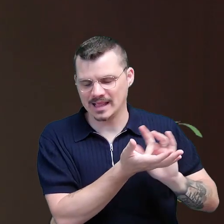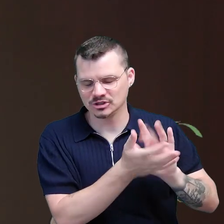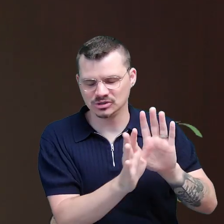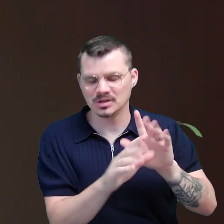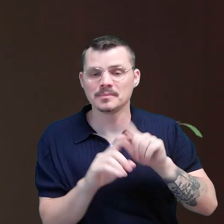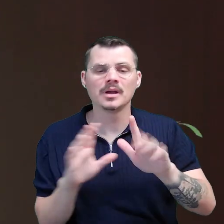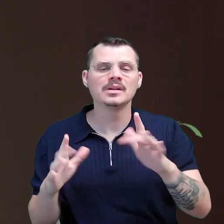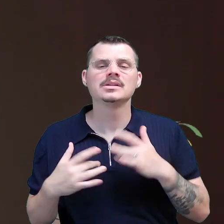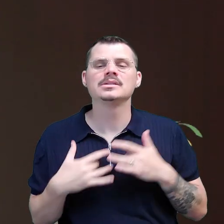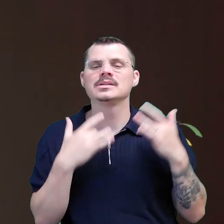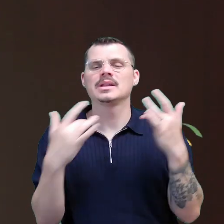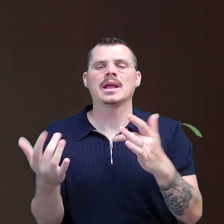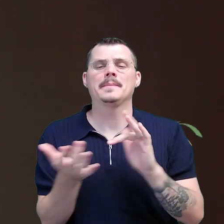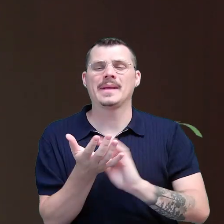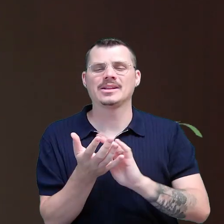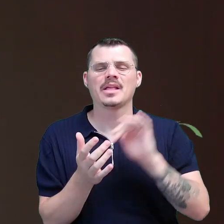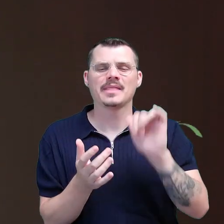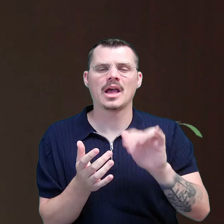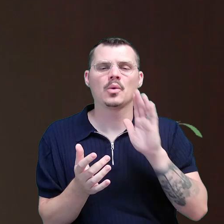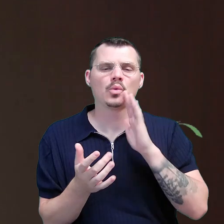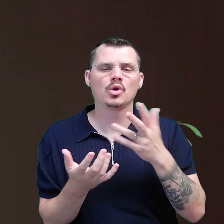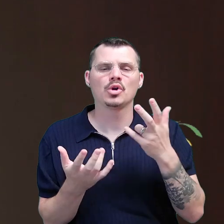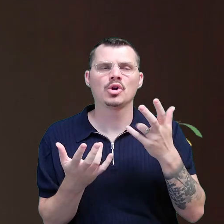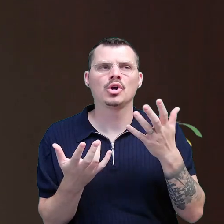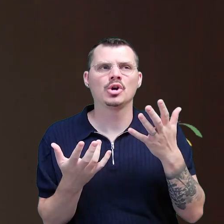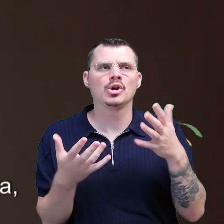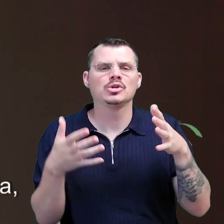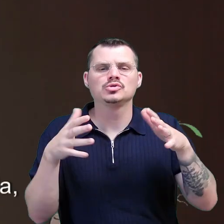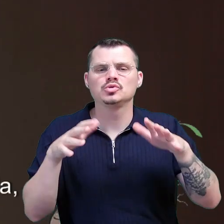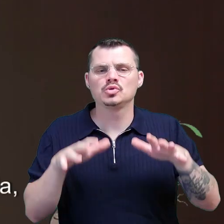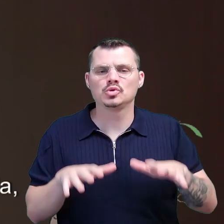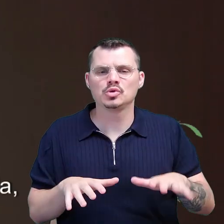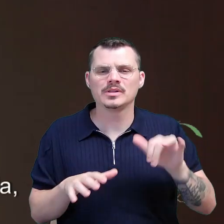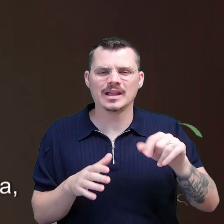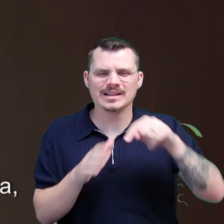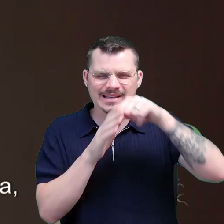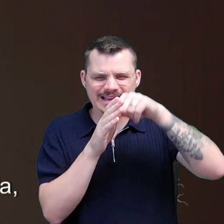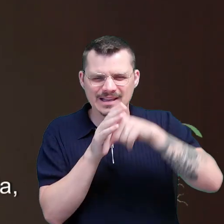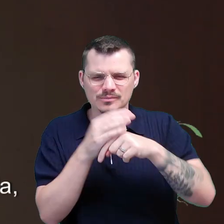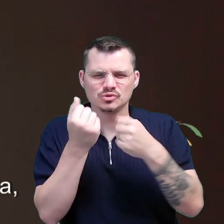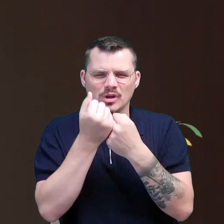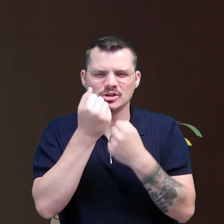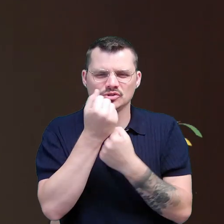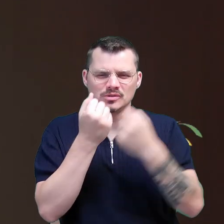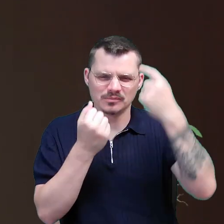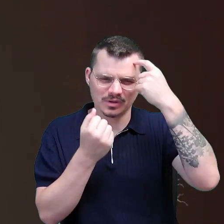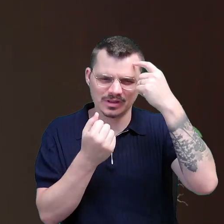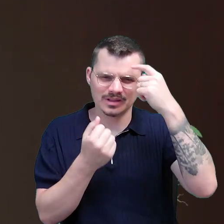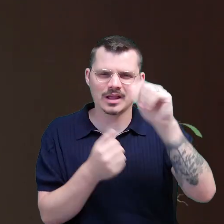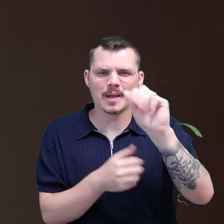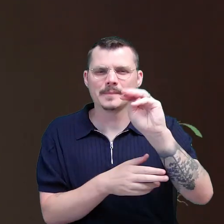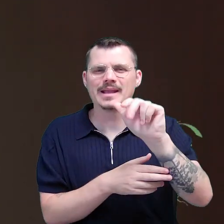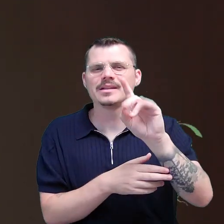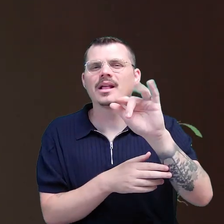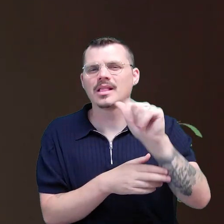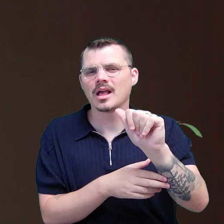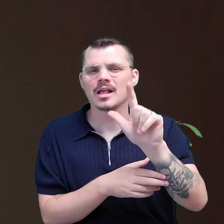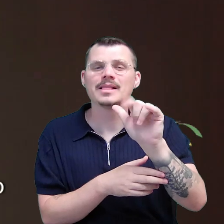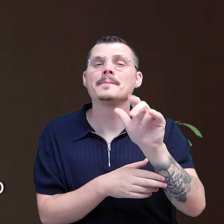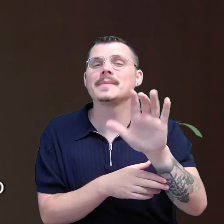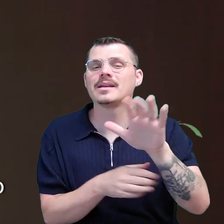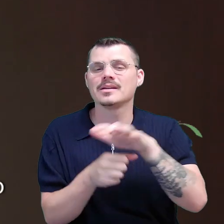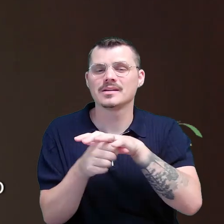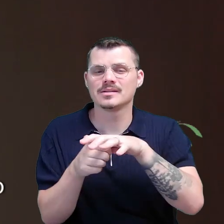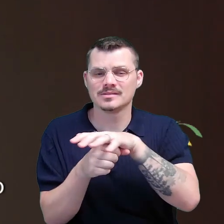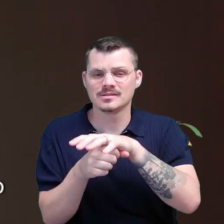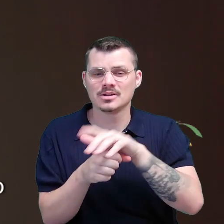But typically medicines that soothe that deep structure of the brain, the amygdala, the limbic region.